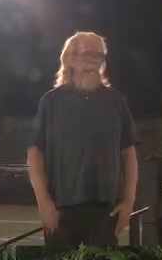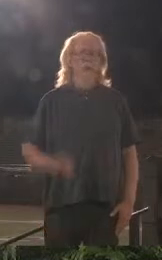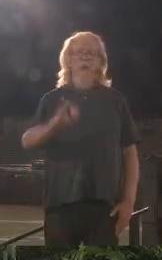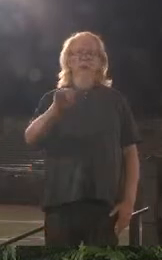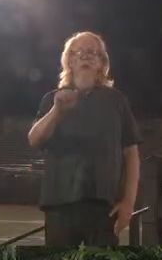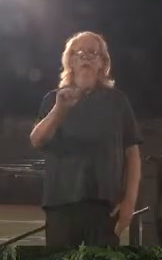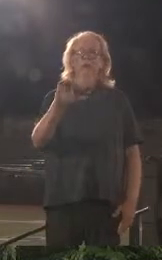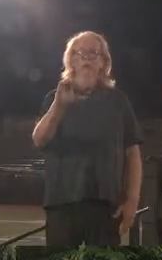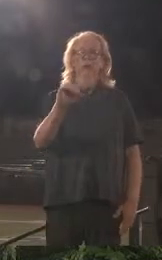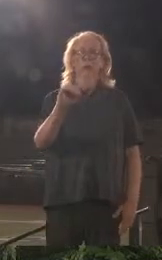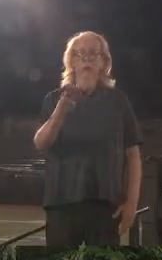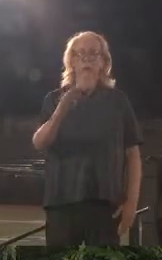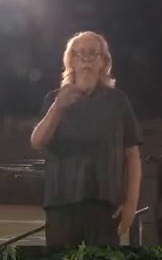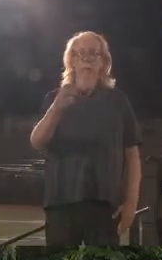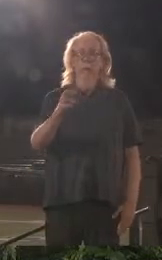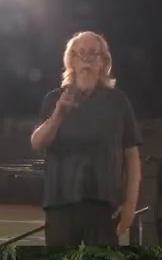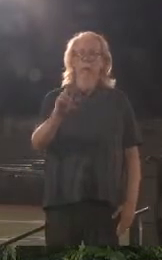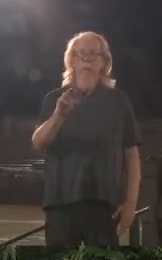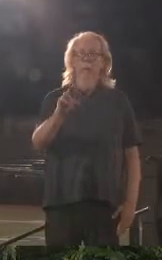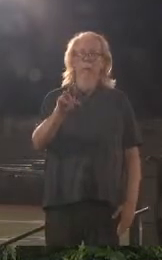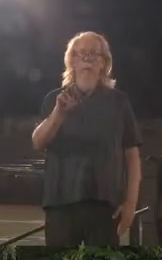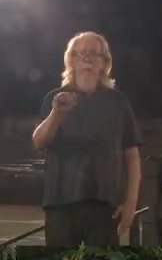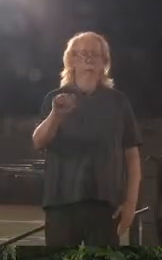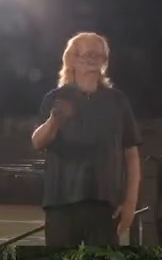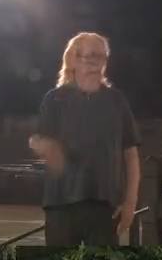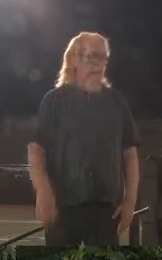Jacob Anthony Herrera.